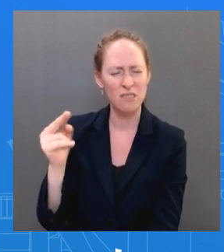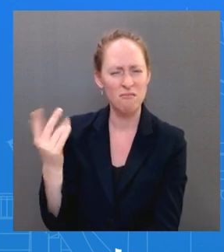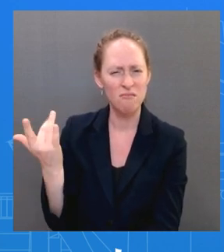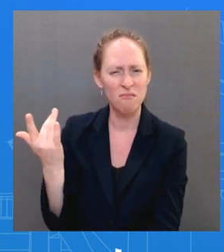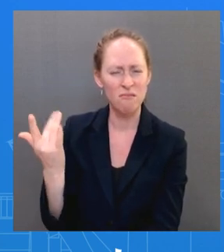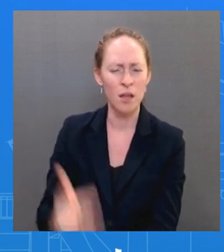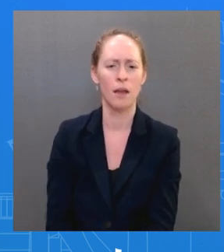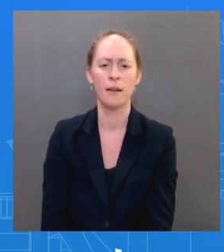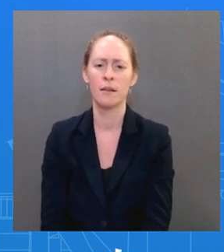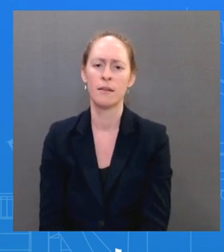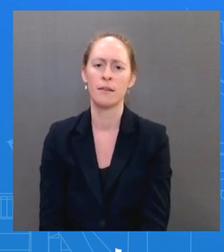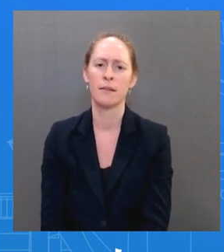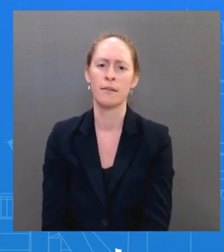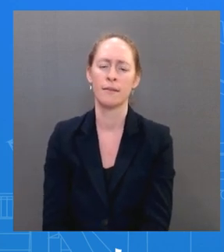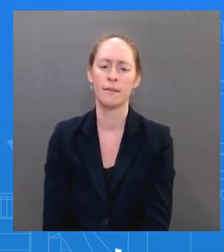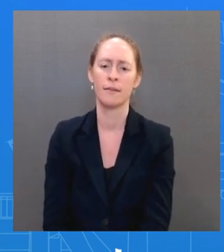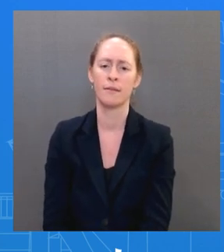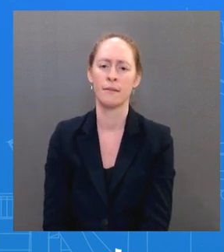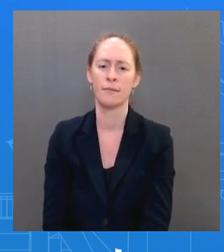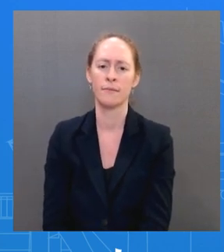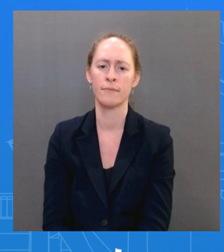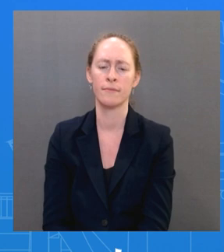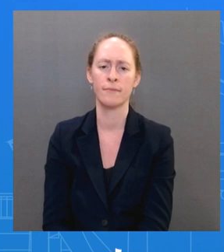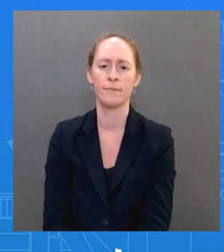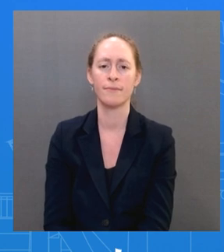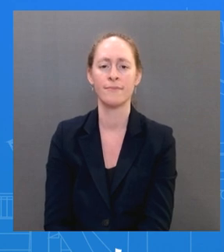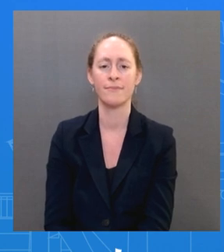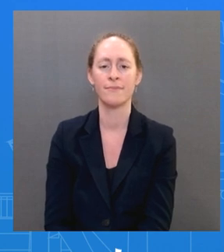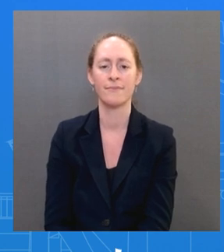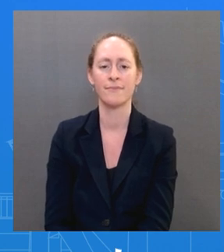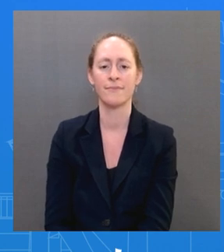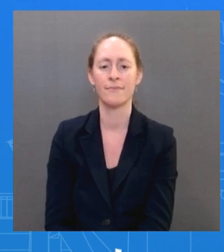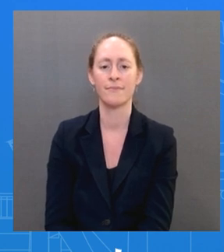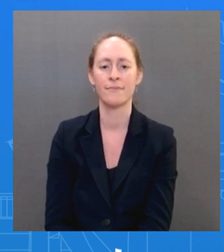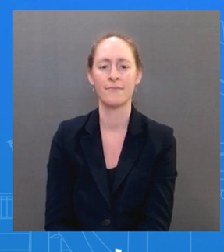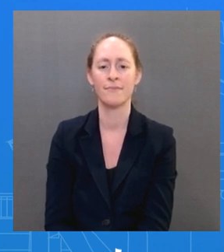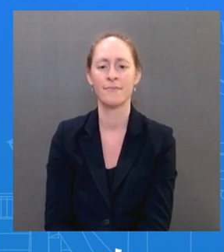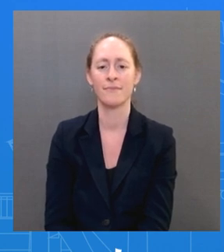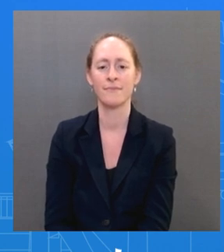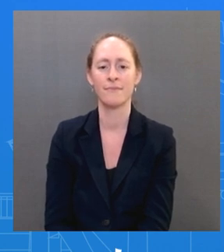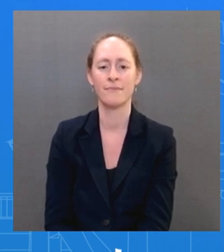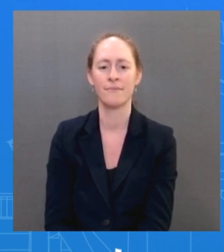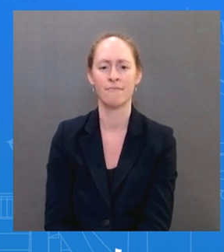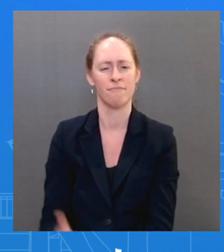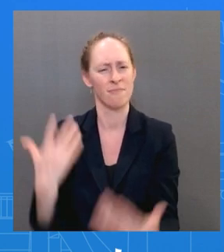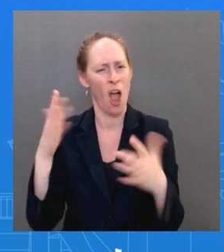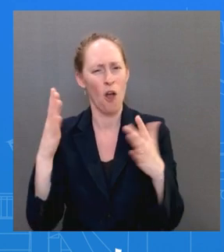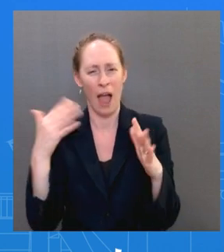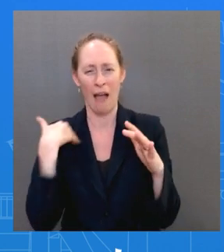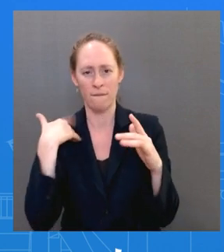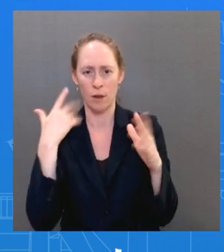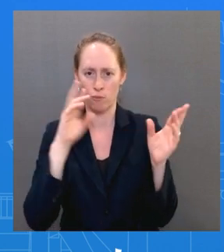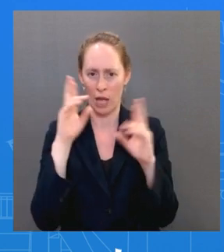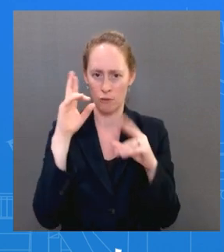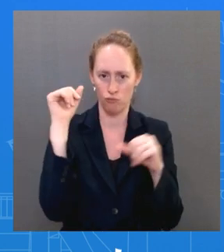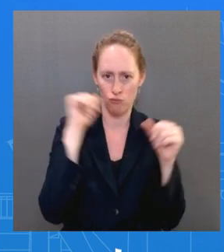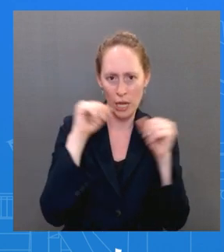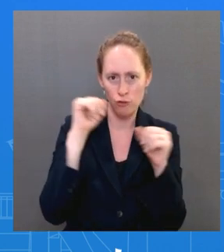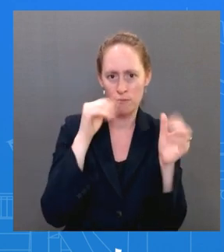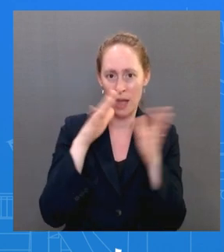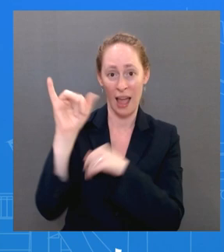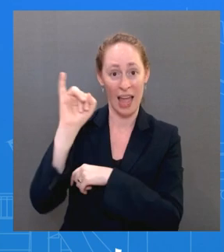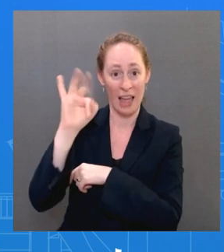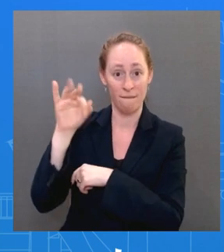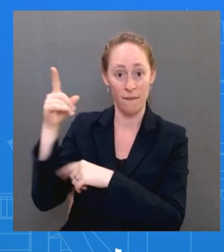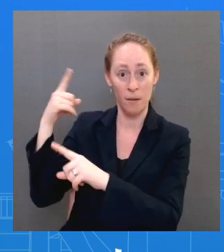you know, and Dr. O'Connor had a plan to consult experts at Walter Reed, at GW, elsewhere.